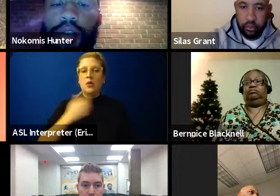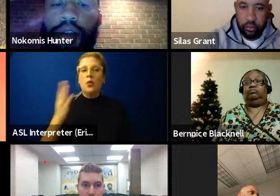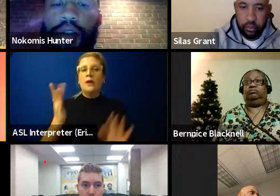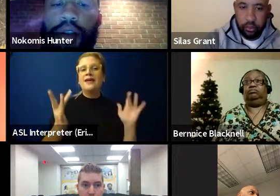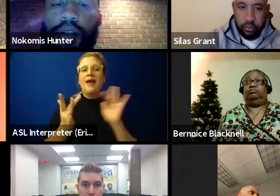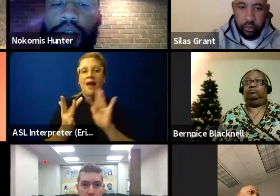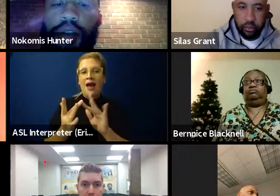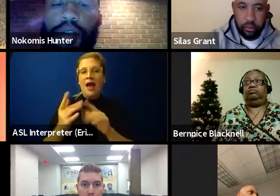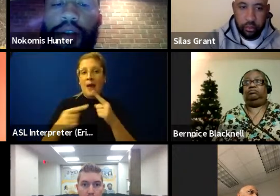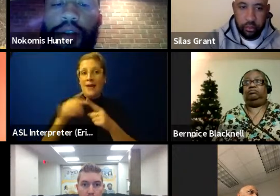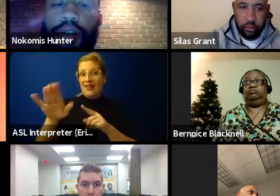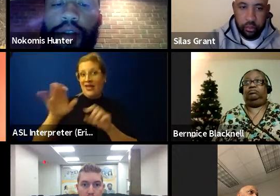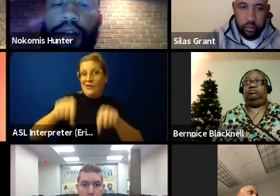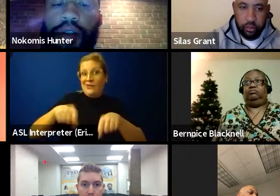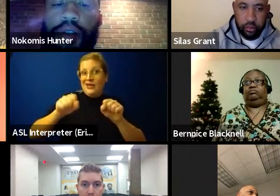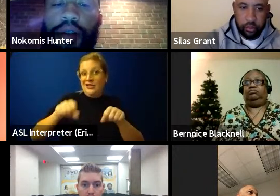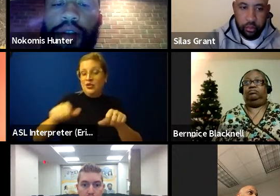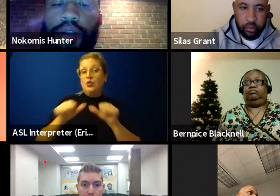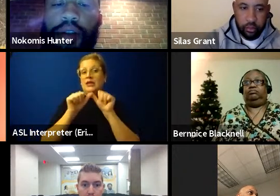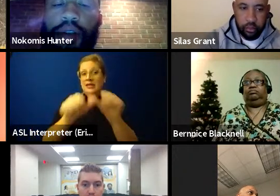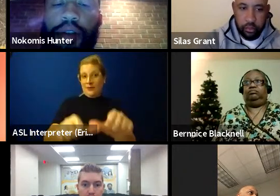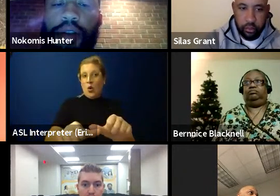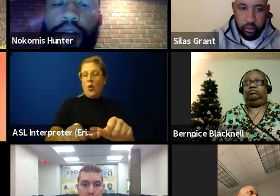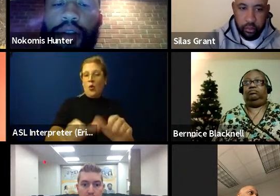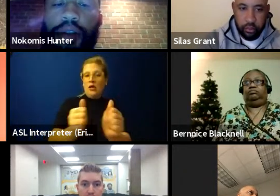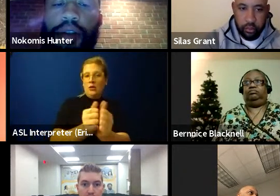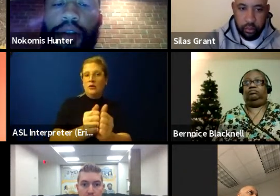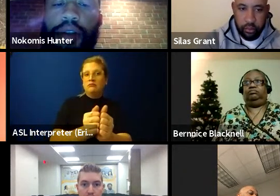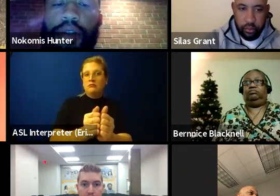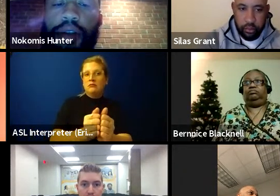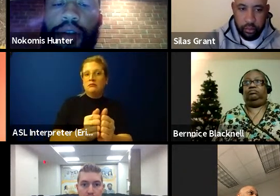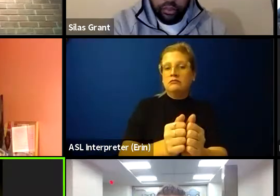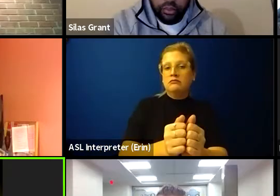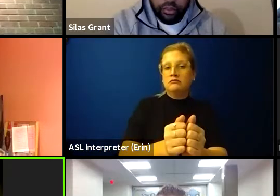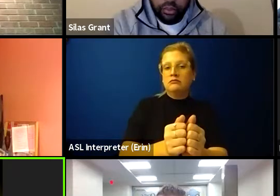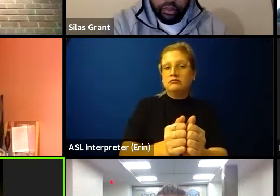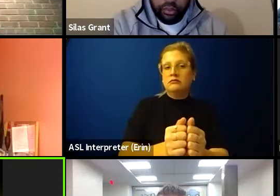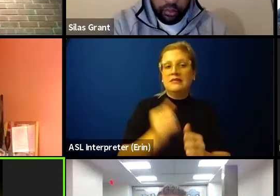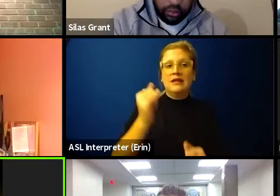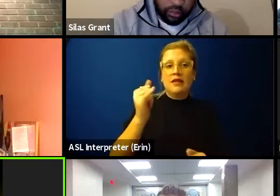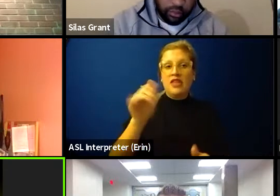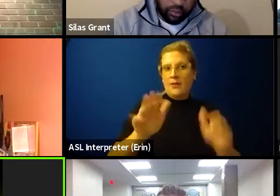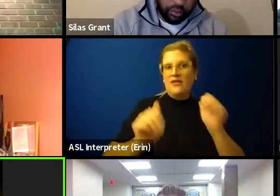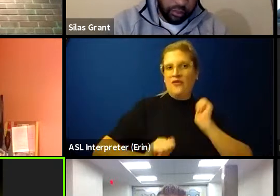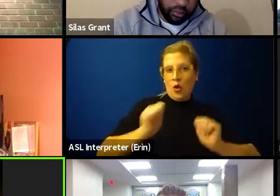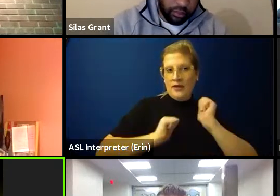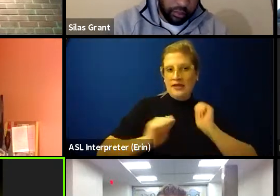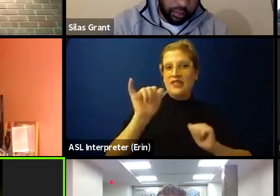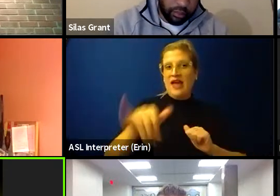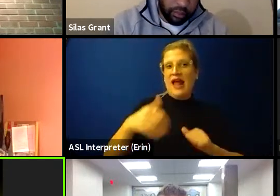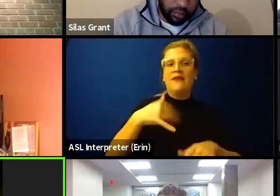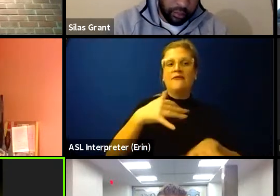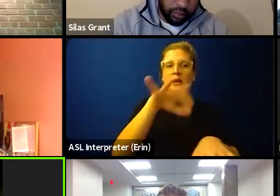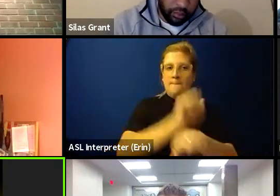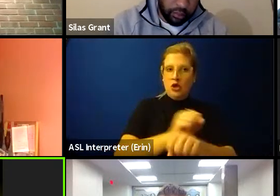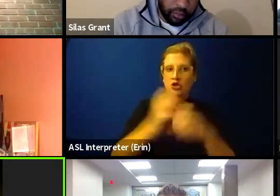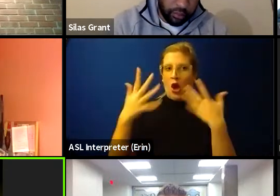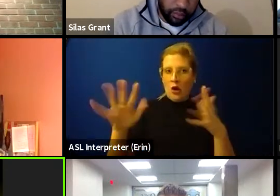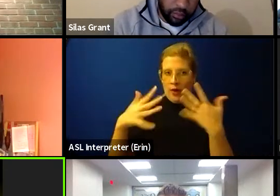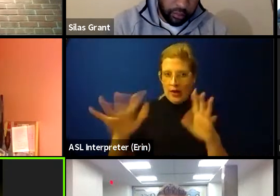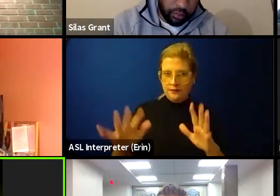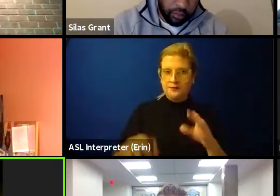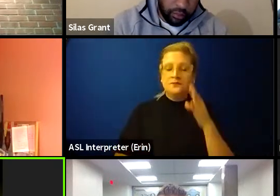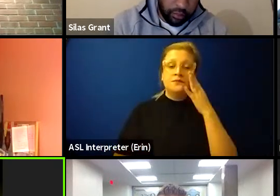about their ability to proceed with act or performance that have already been booked. Moving